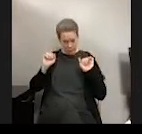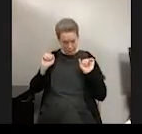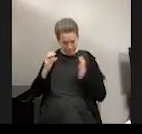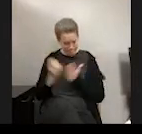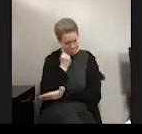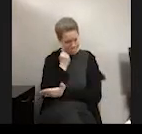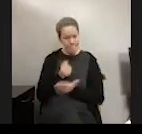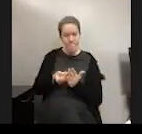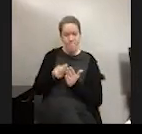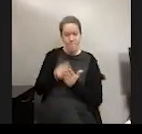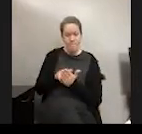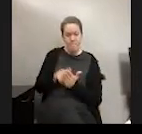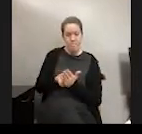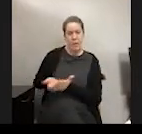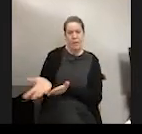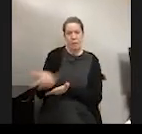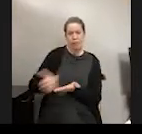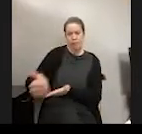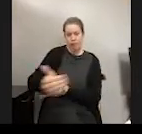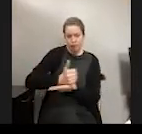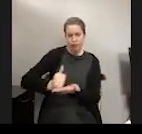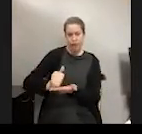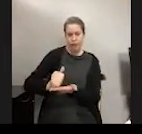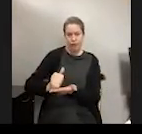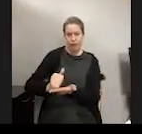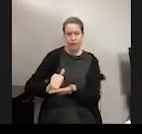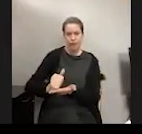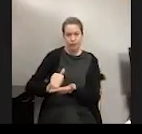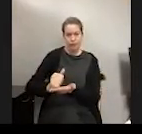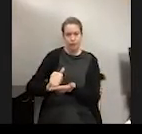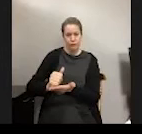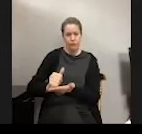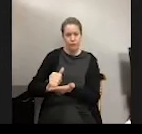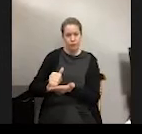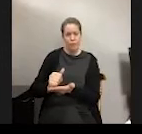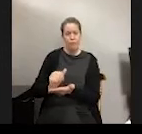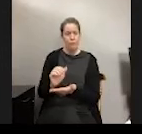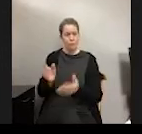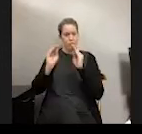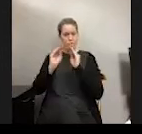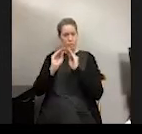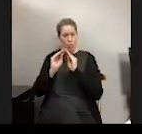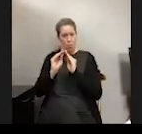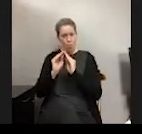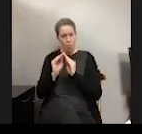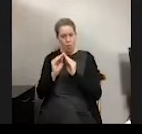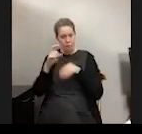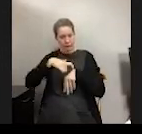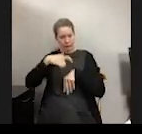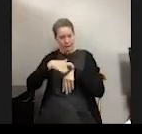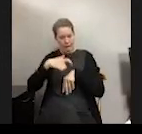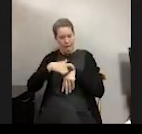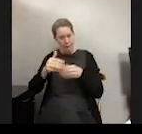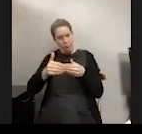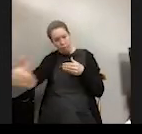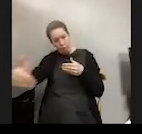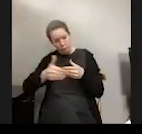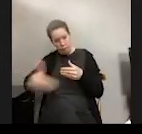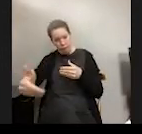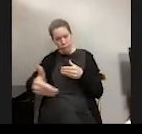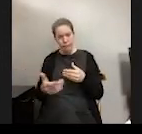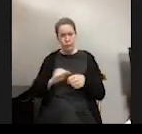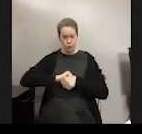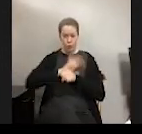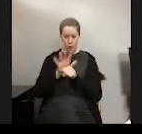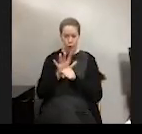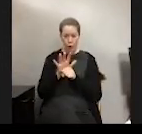to make this really accessible are actually almost double what I thought at first. So the push of COVID allows me to raise additional